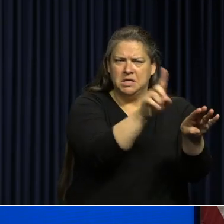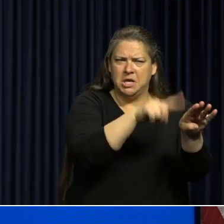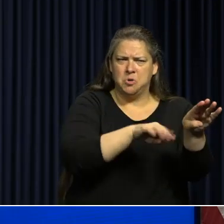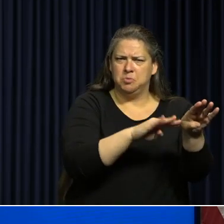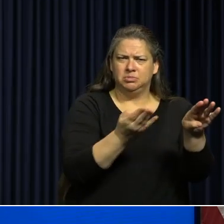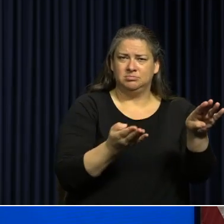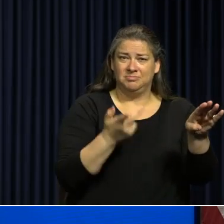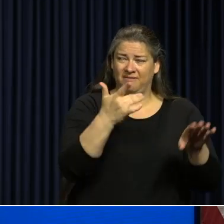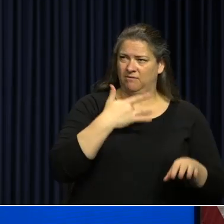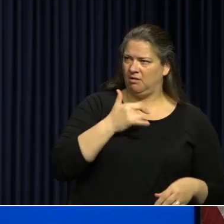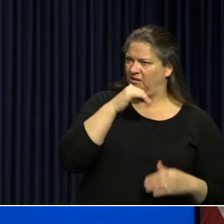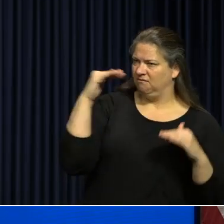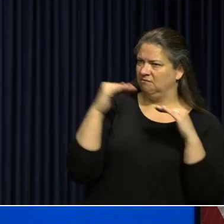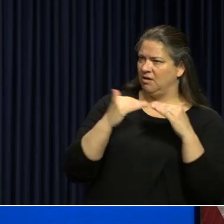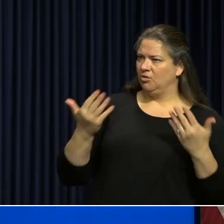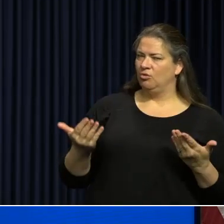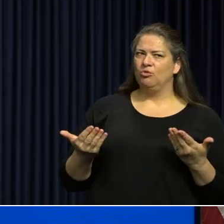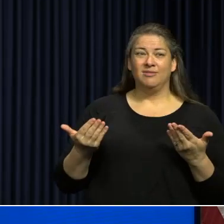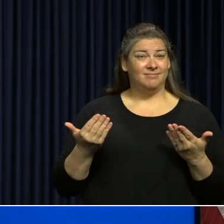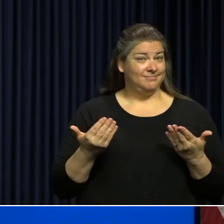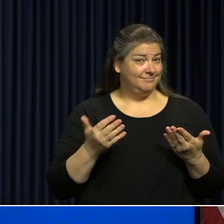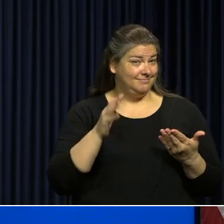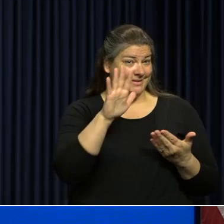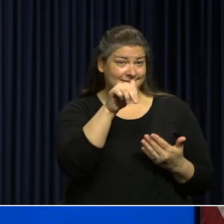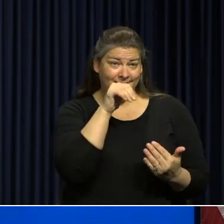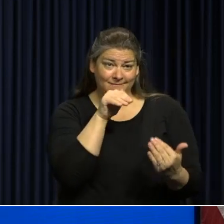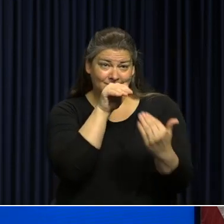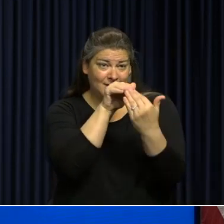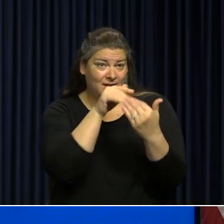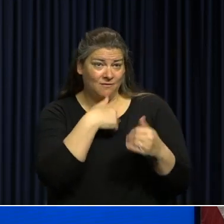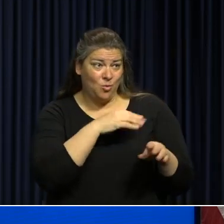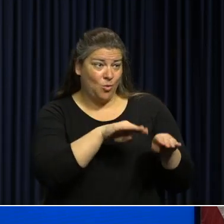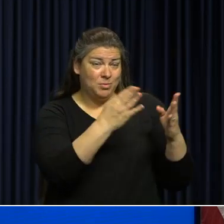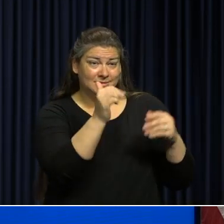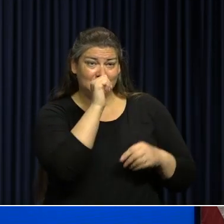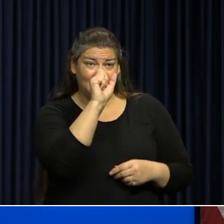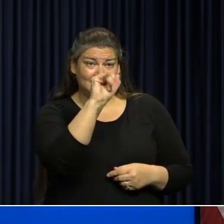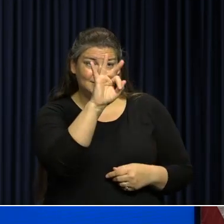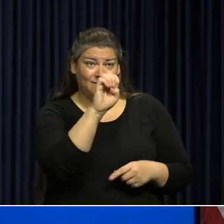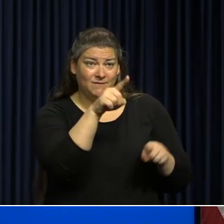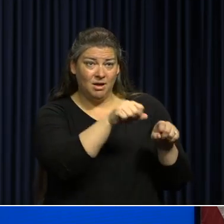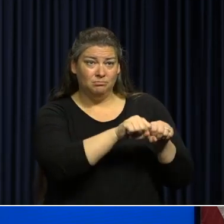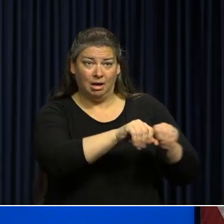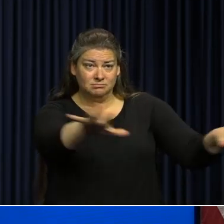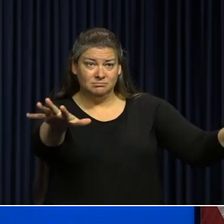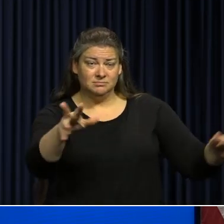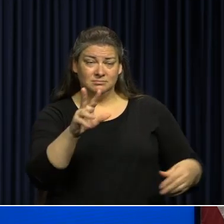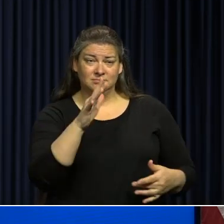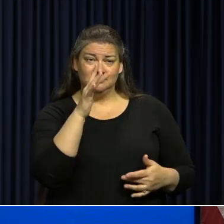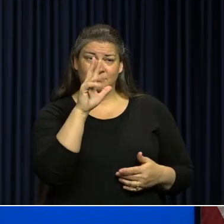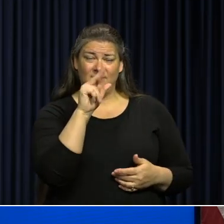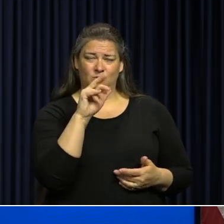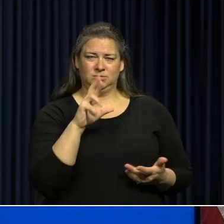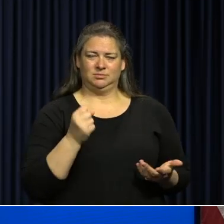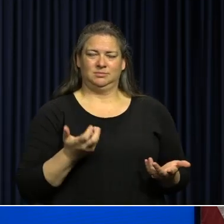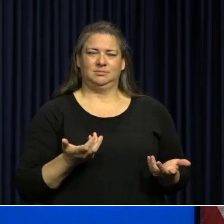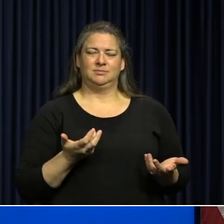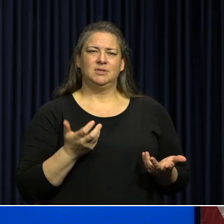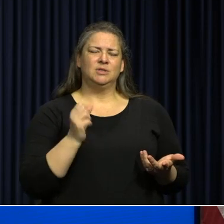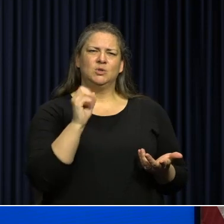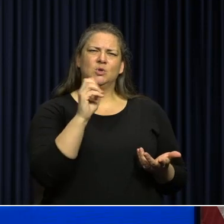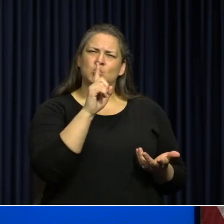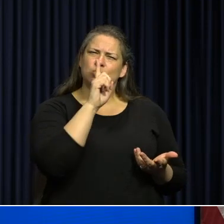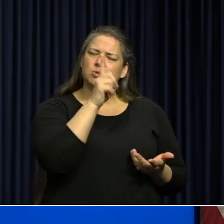fair, but it's not fair if we open in an unsafe way that spreads this coronavirus. So there's going to be a